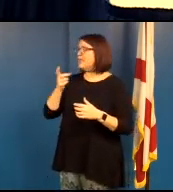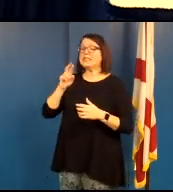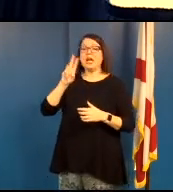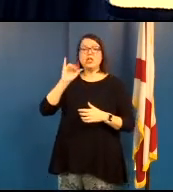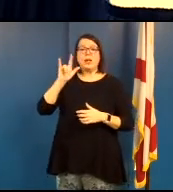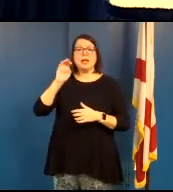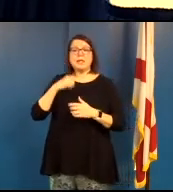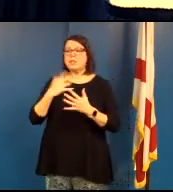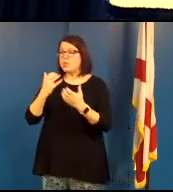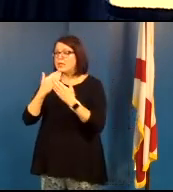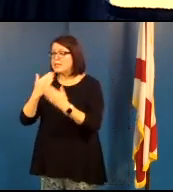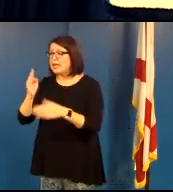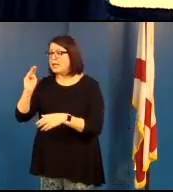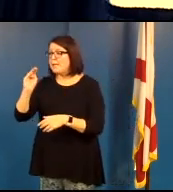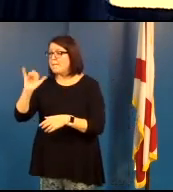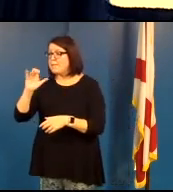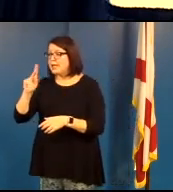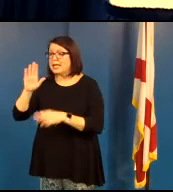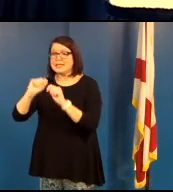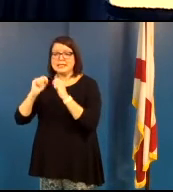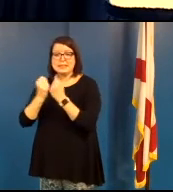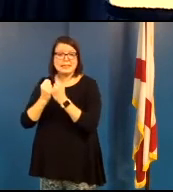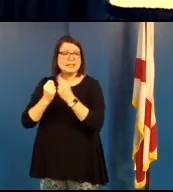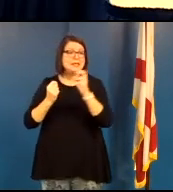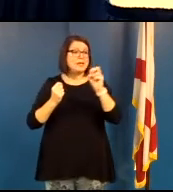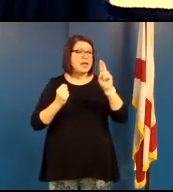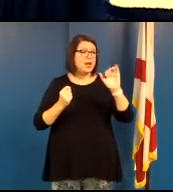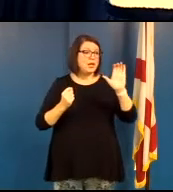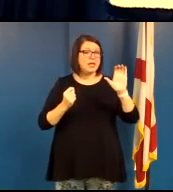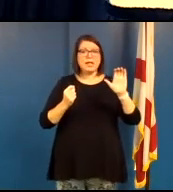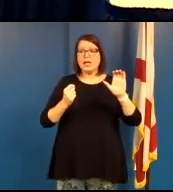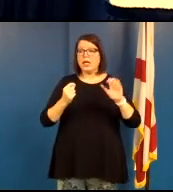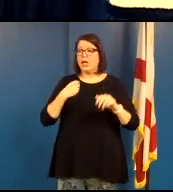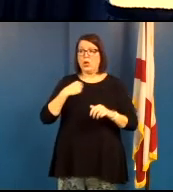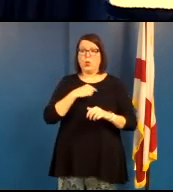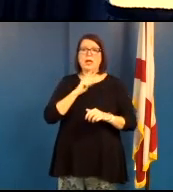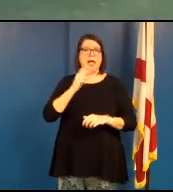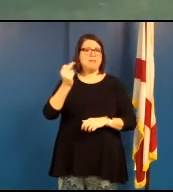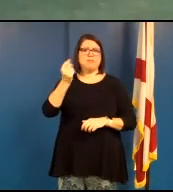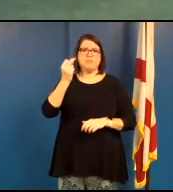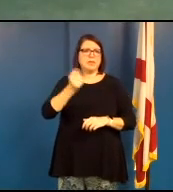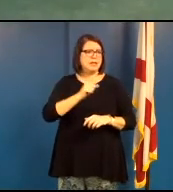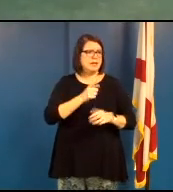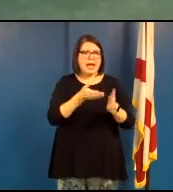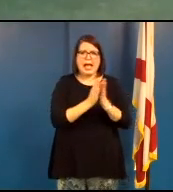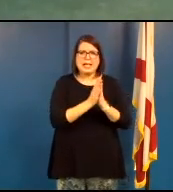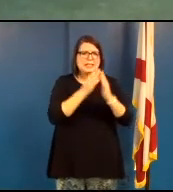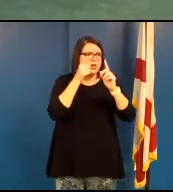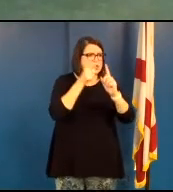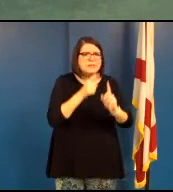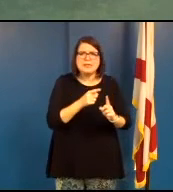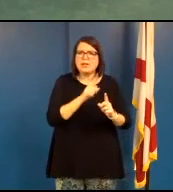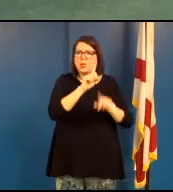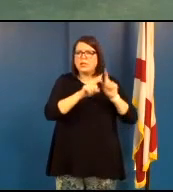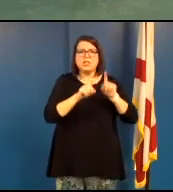and team, Eric. We have been Johnny on the spot, and they have been very responsive to our requests and questions. So we're